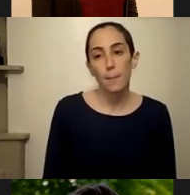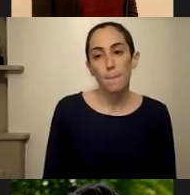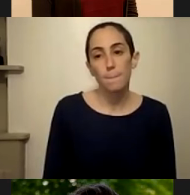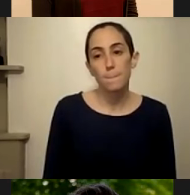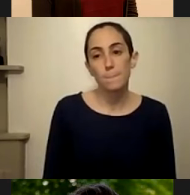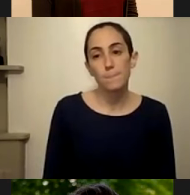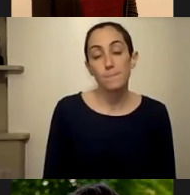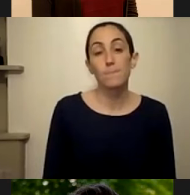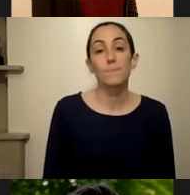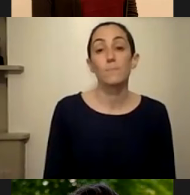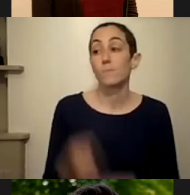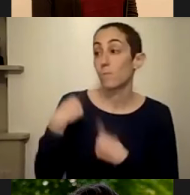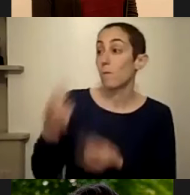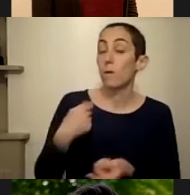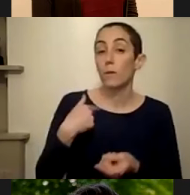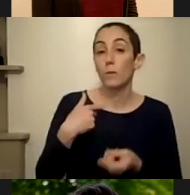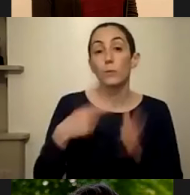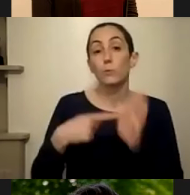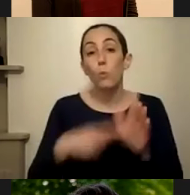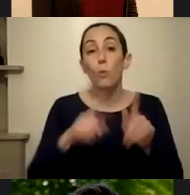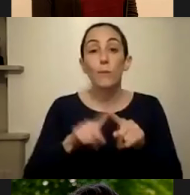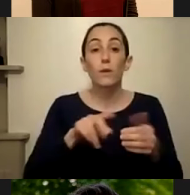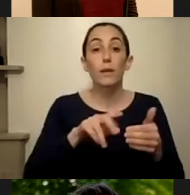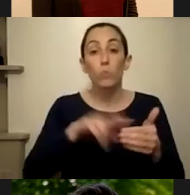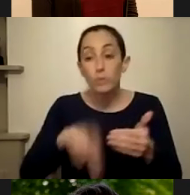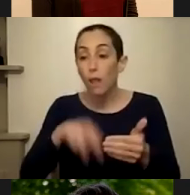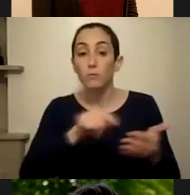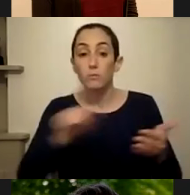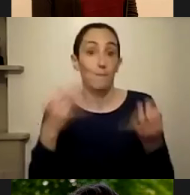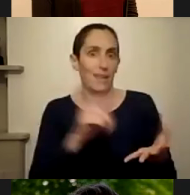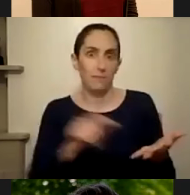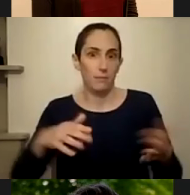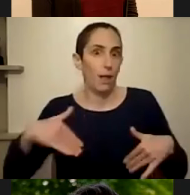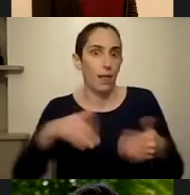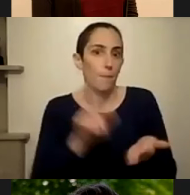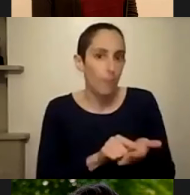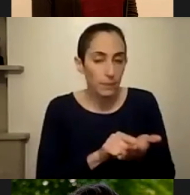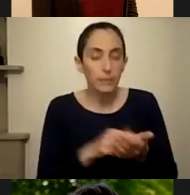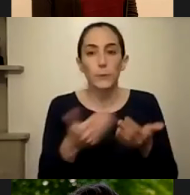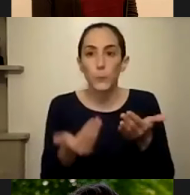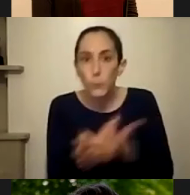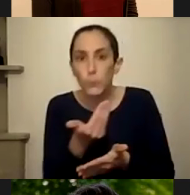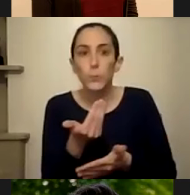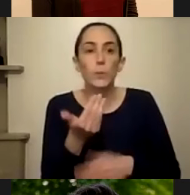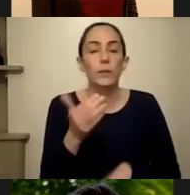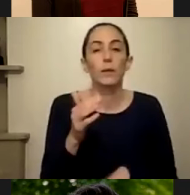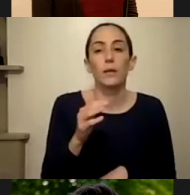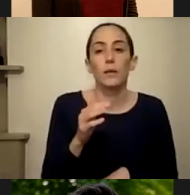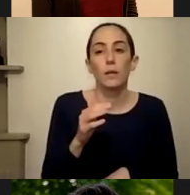results I presented are new results and published results from this protection work. And